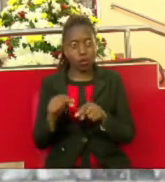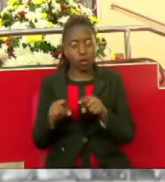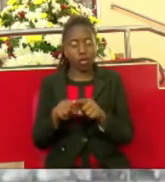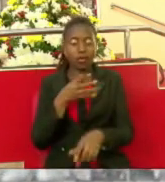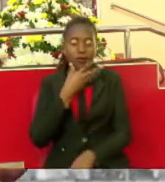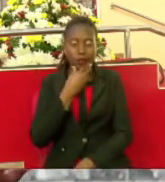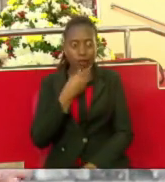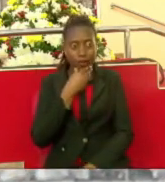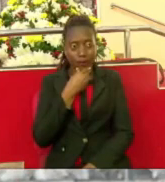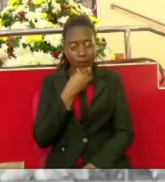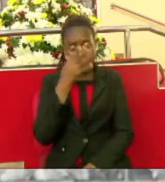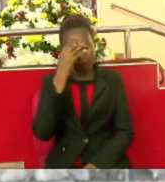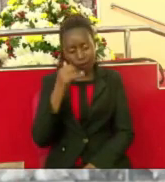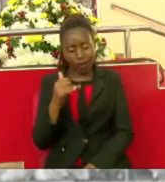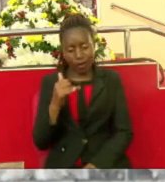Because the question I was asking them,